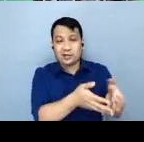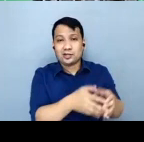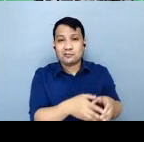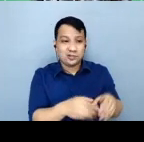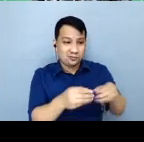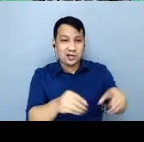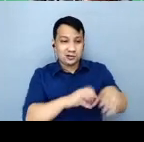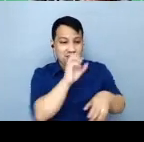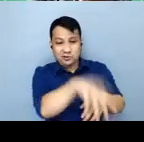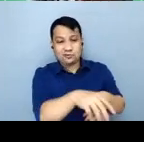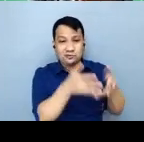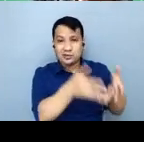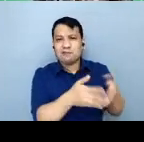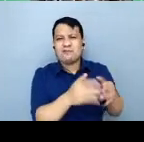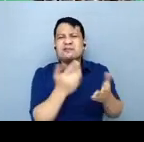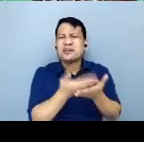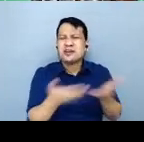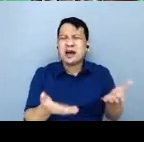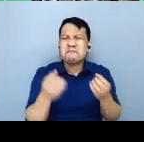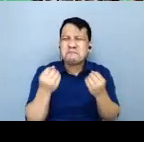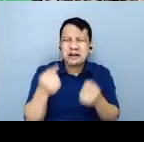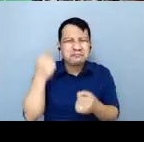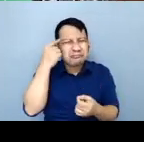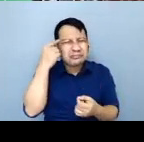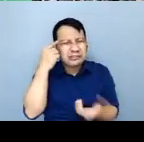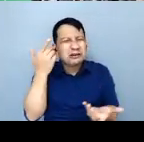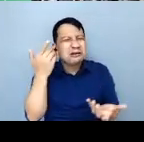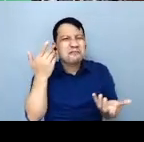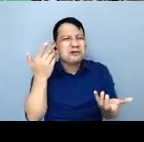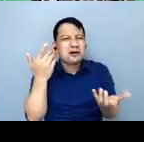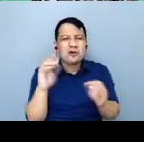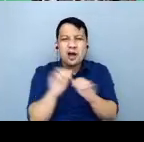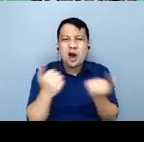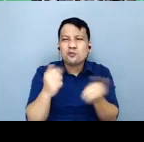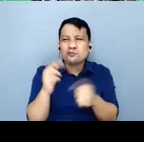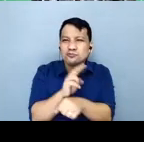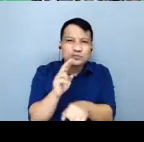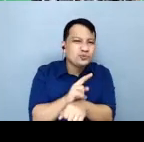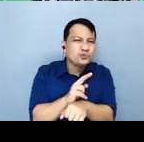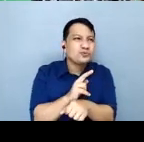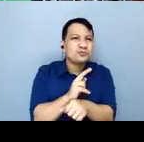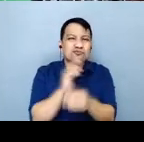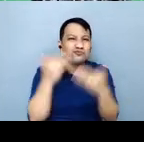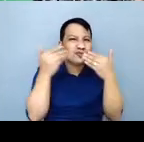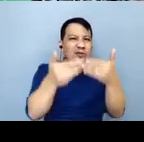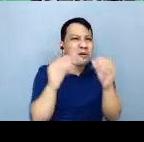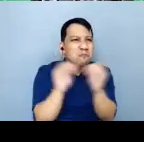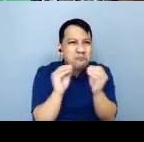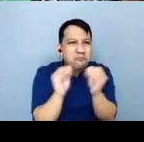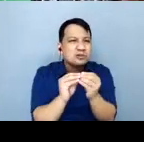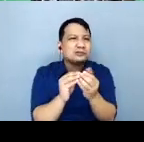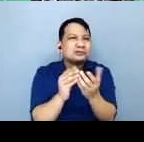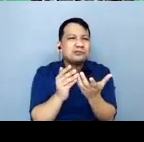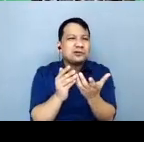system? There are the ways that we can apply sustainability is more intricate